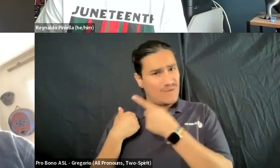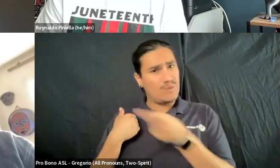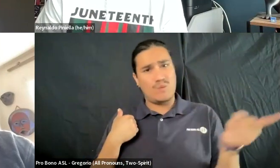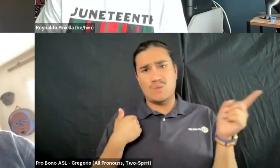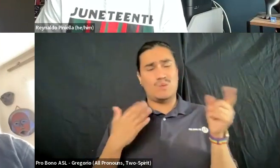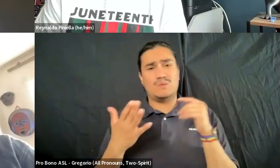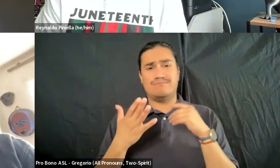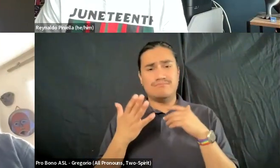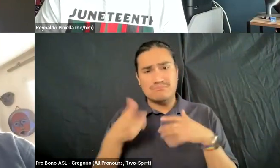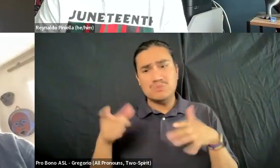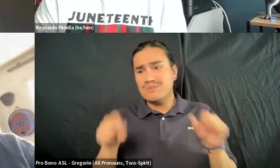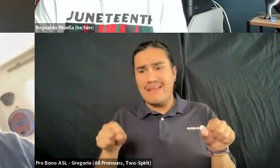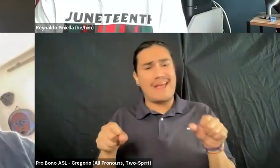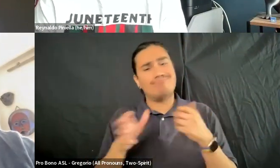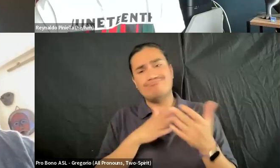themselves.